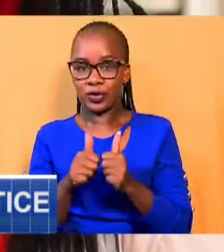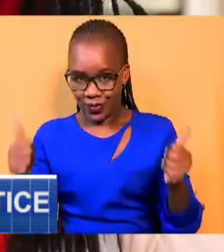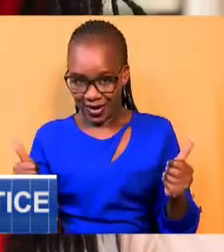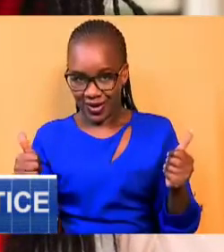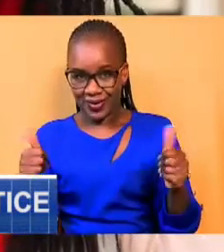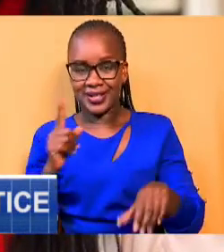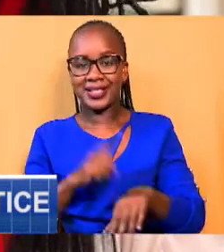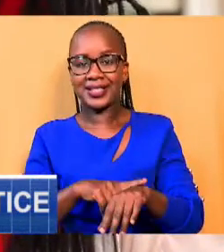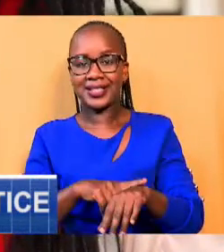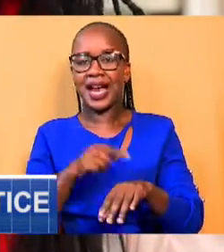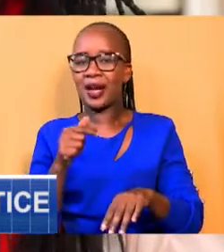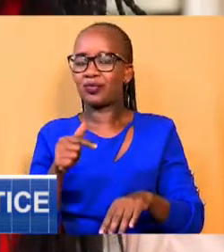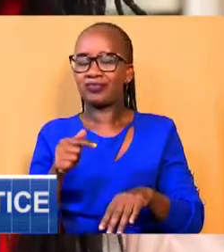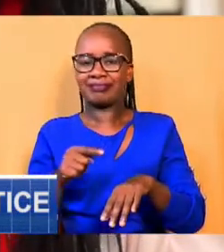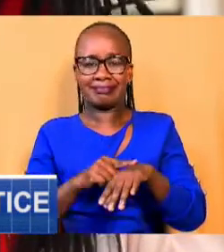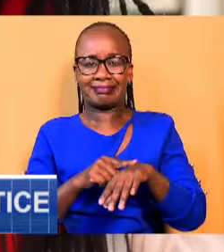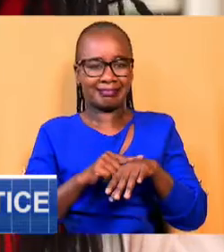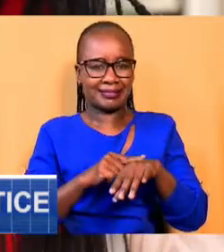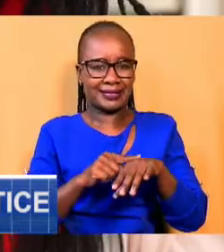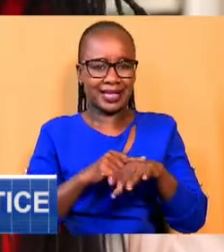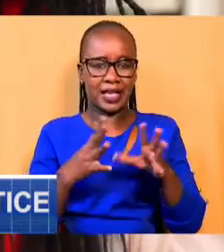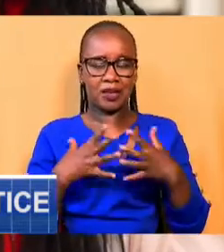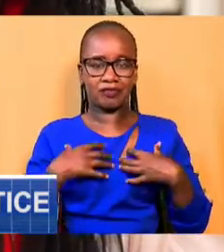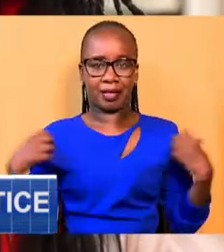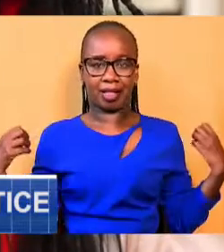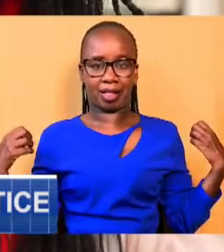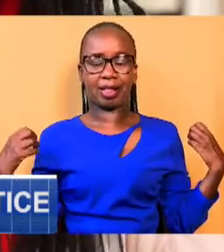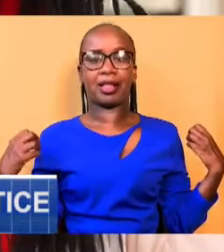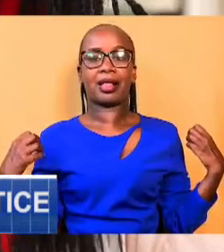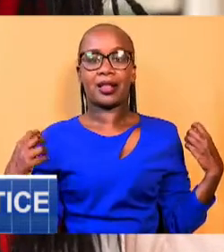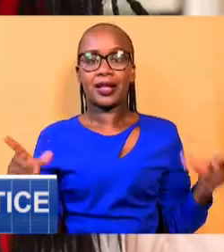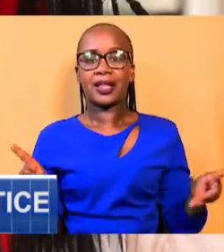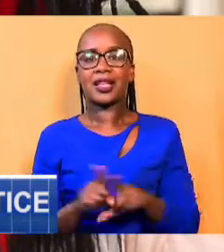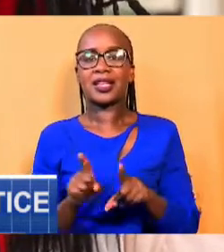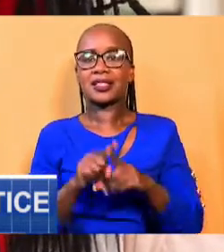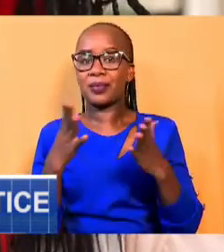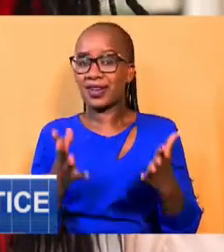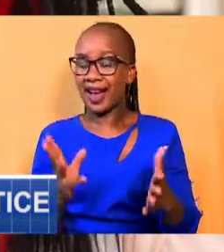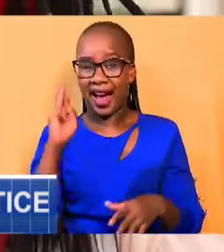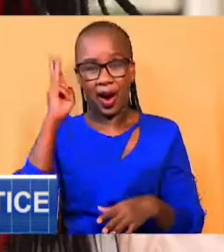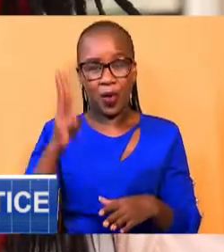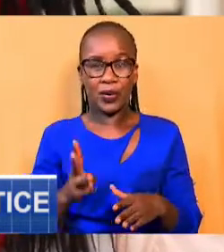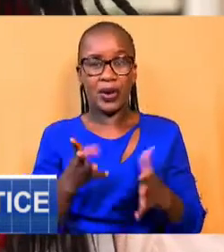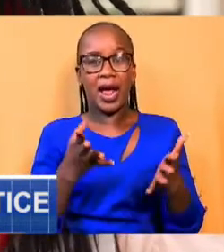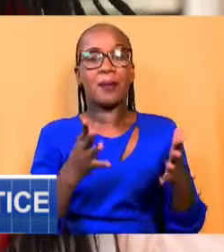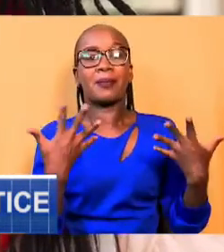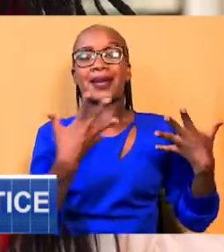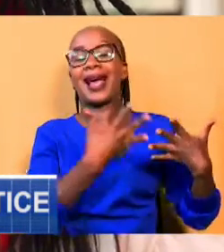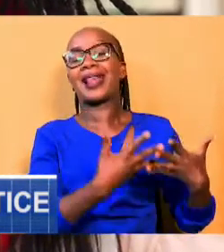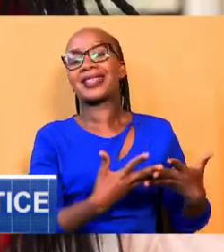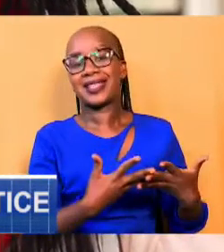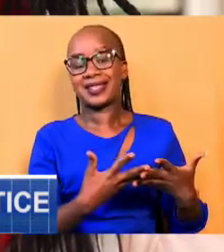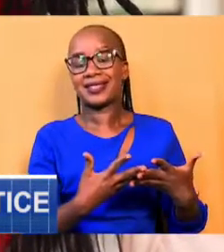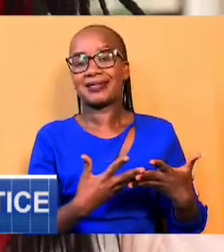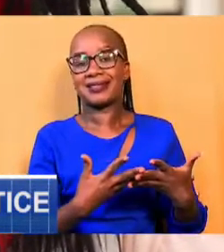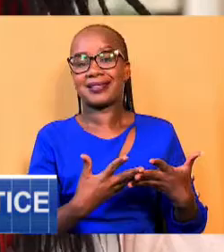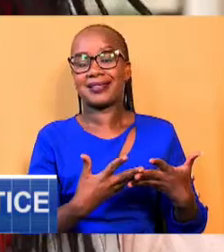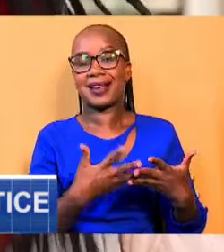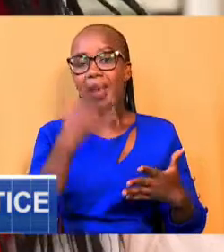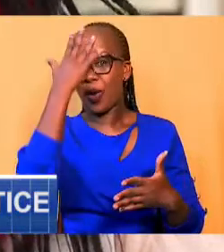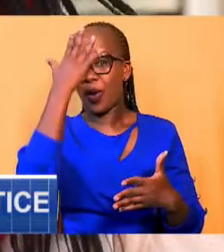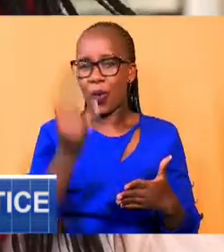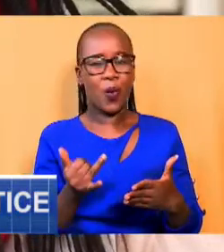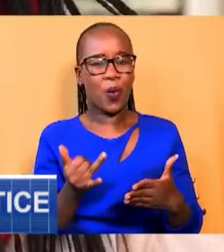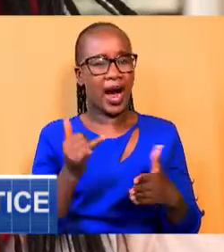and then when the irritation becomes too much, they will take off their clothes. And unfortunately, they will end up being arrested as